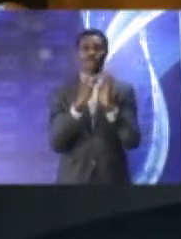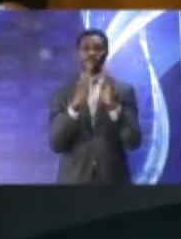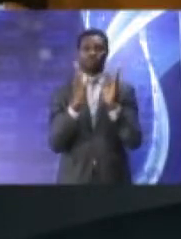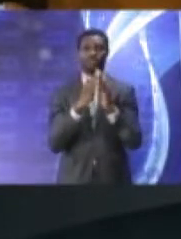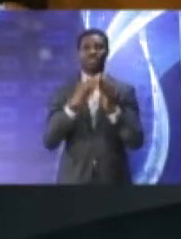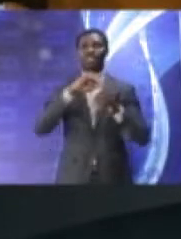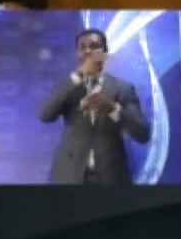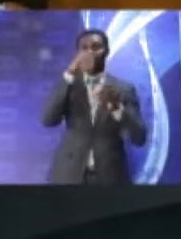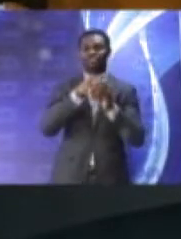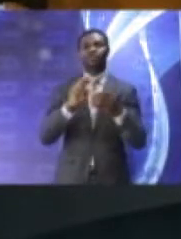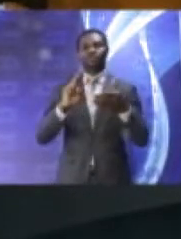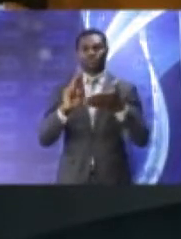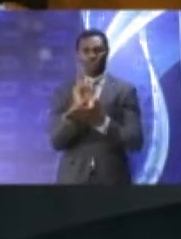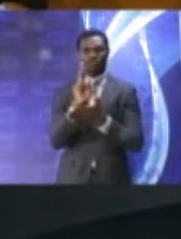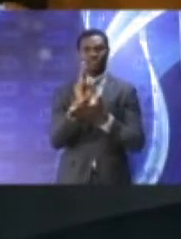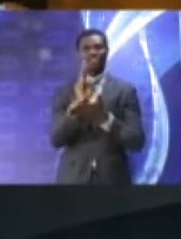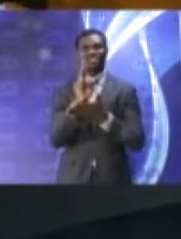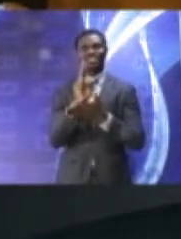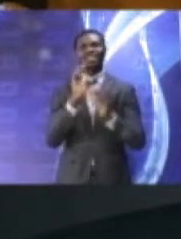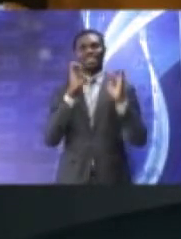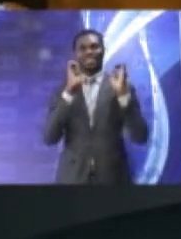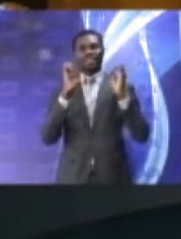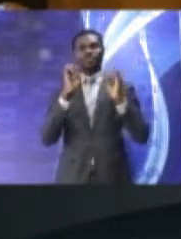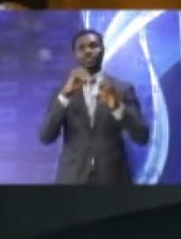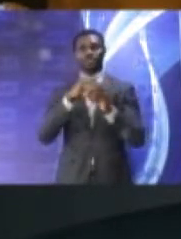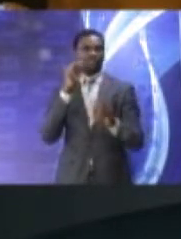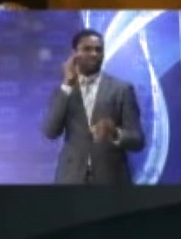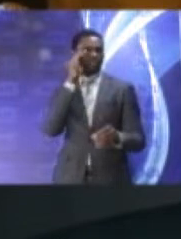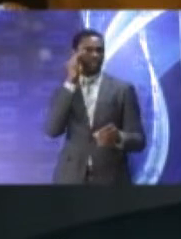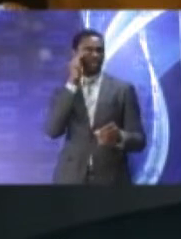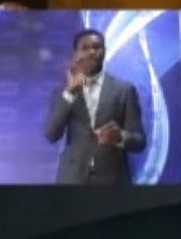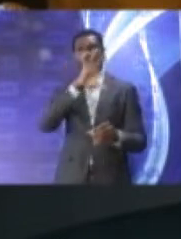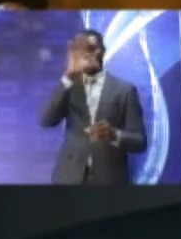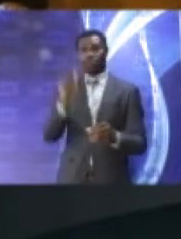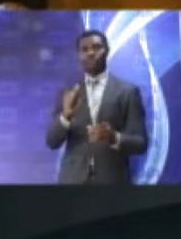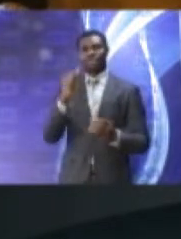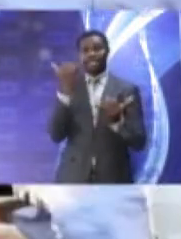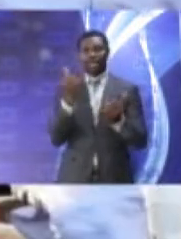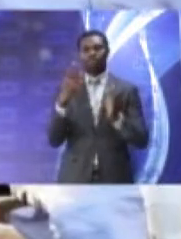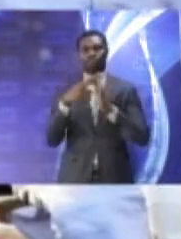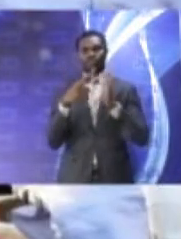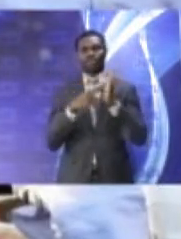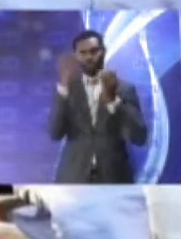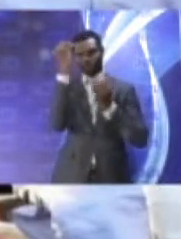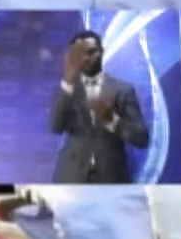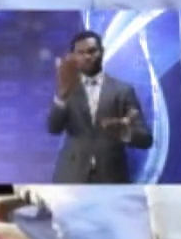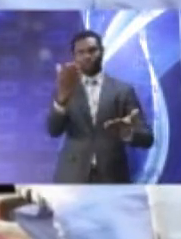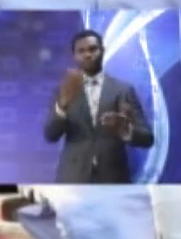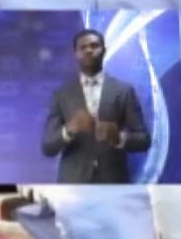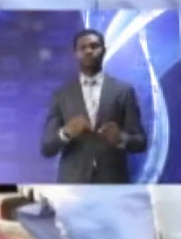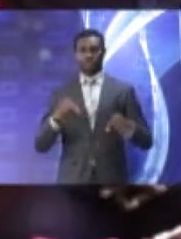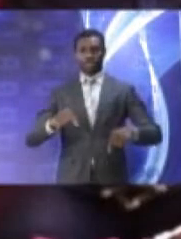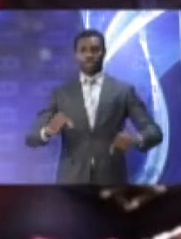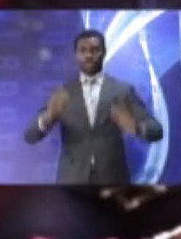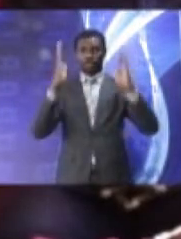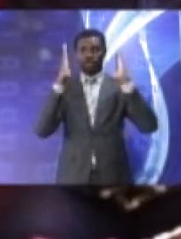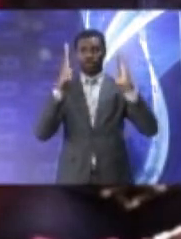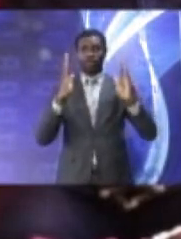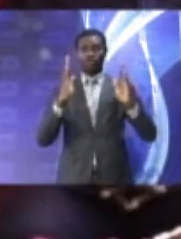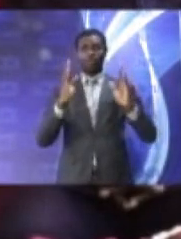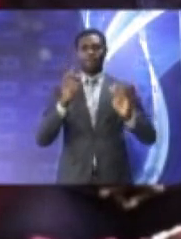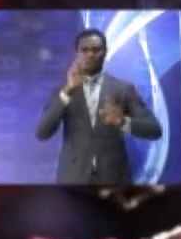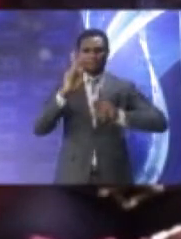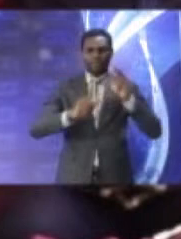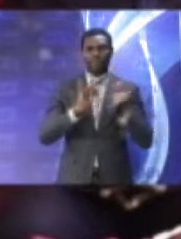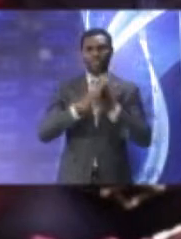tertiary institutions in Nigeria in Abuja. Olayinka Ojo has that report. In this hall are decision makers in the